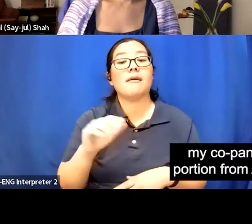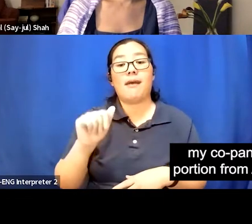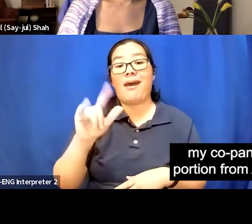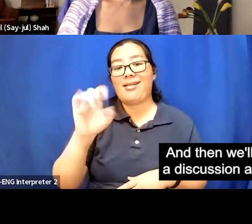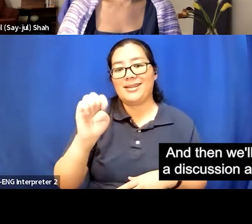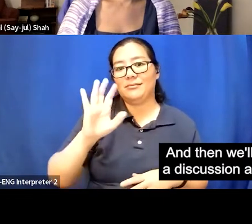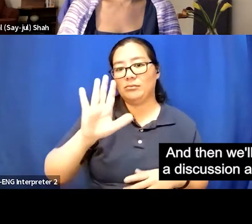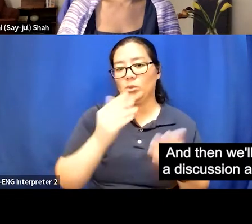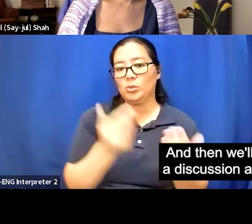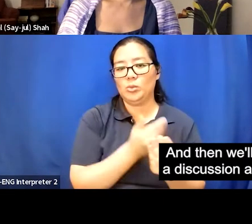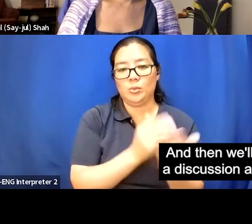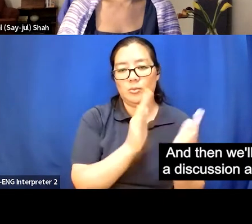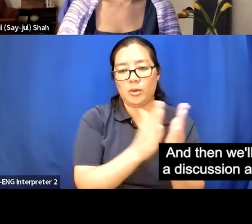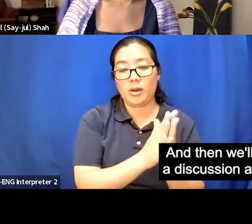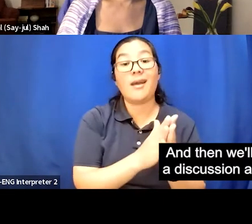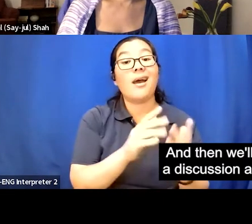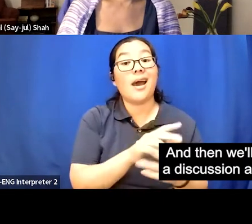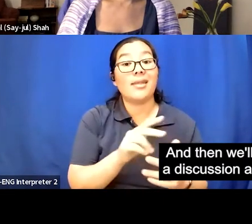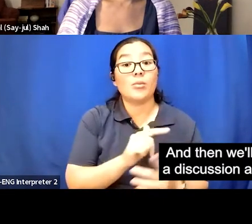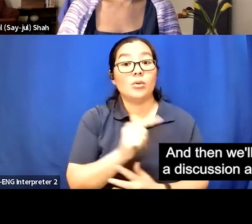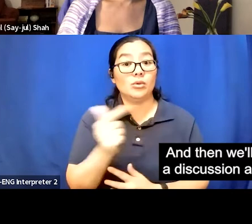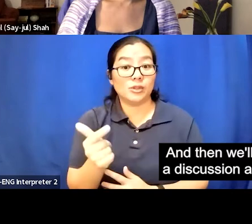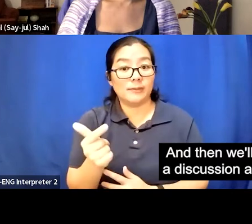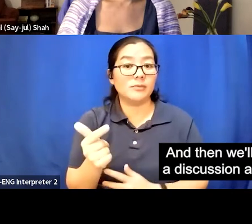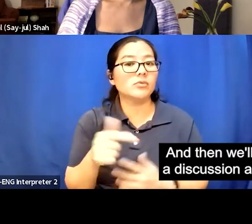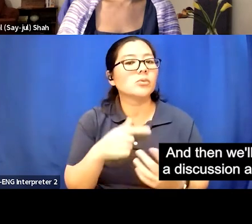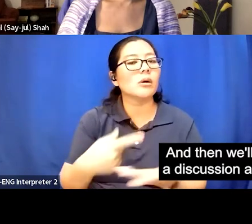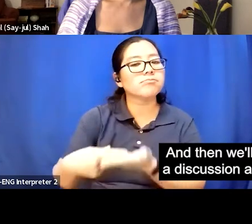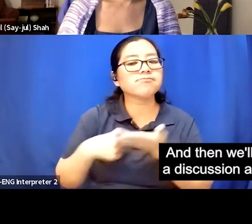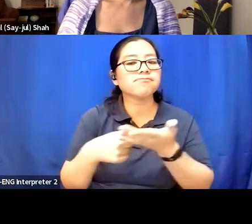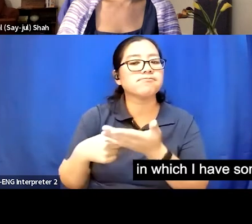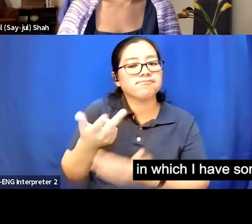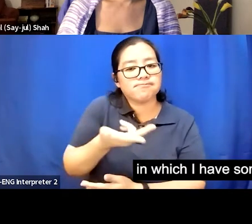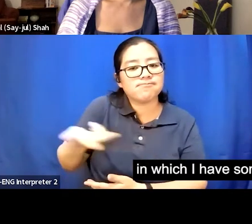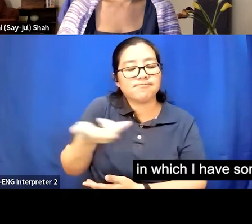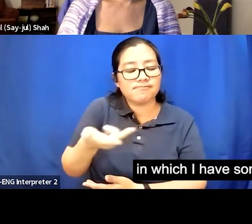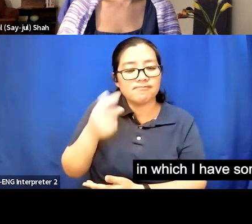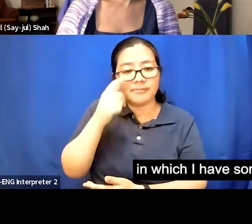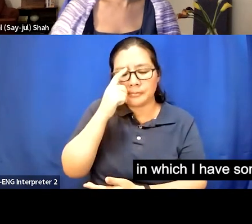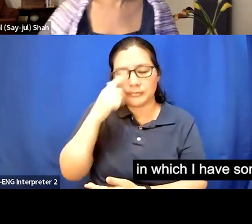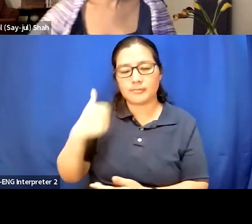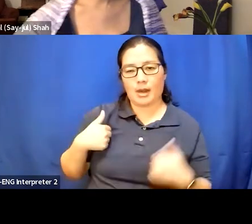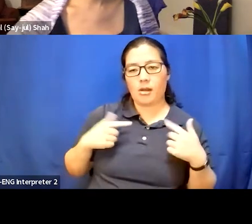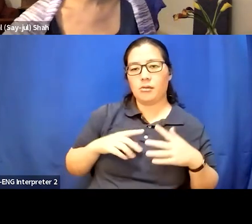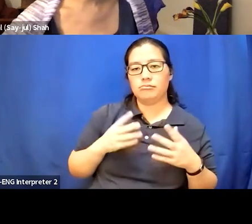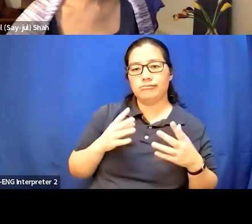book. And then we'll shift from there to a discussion among the panelists in which I have some questions